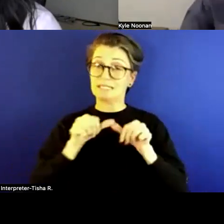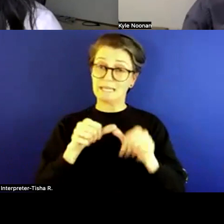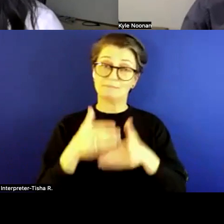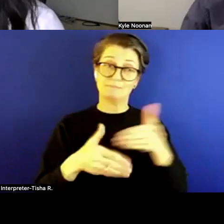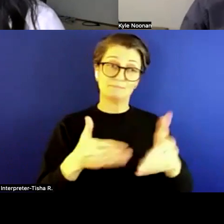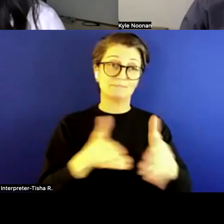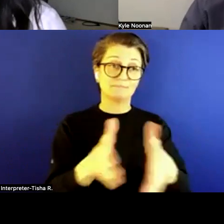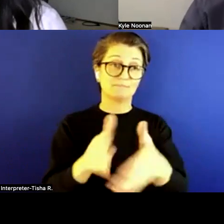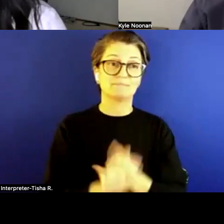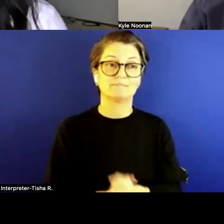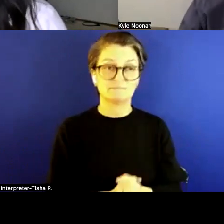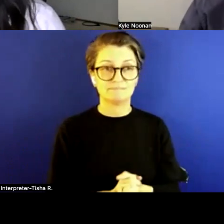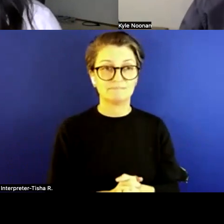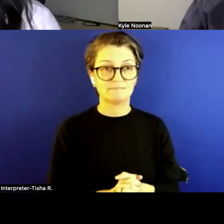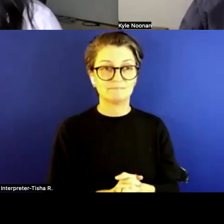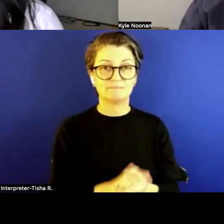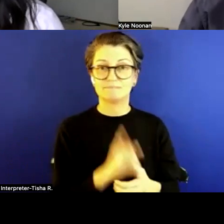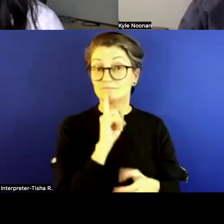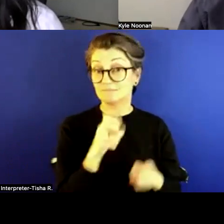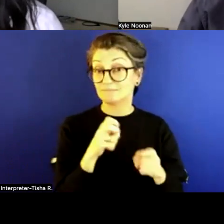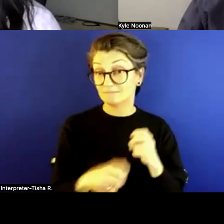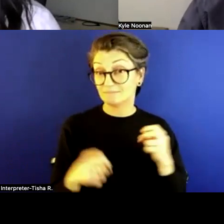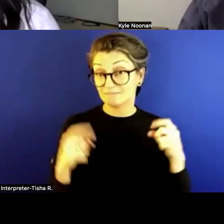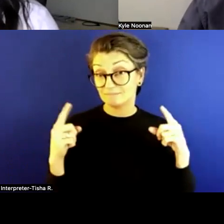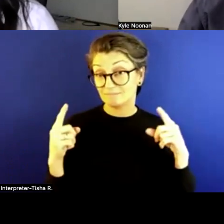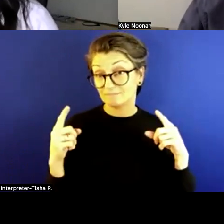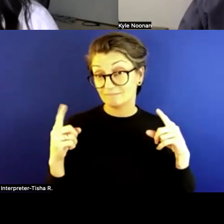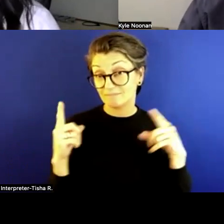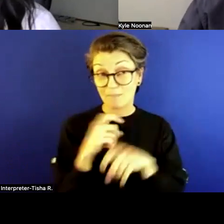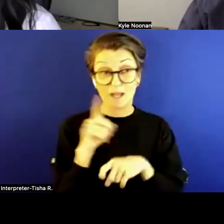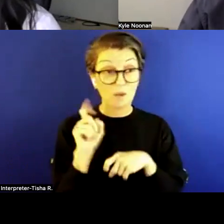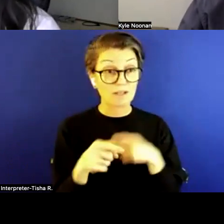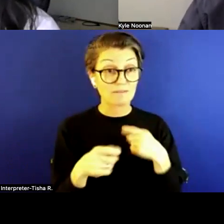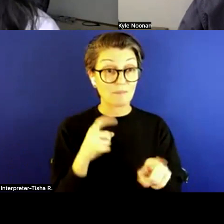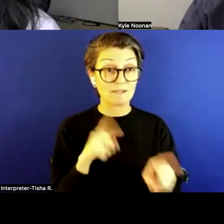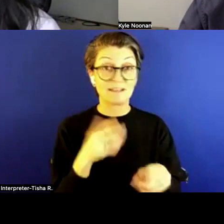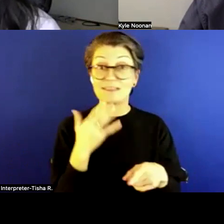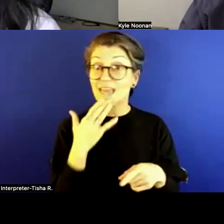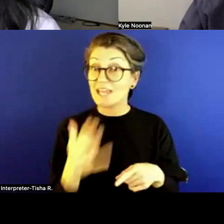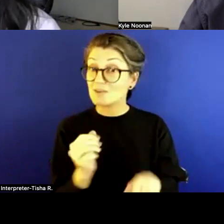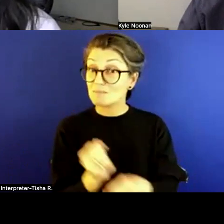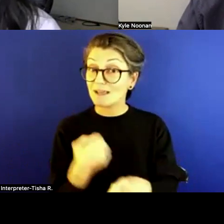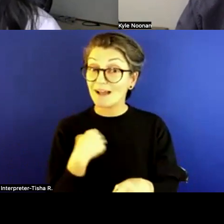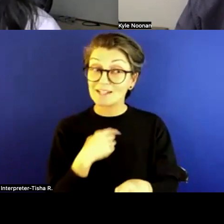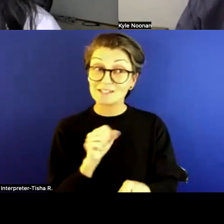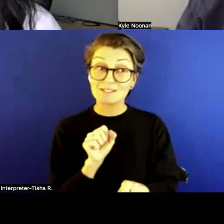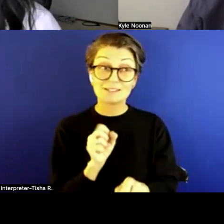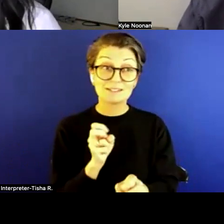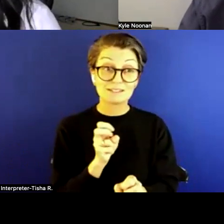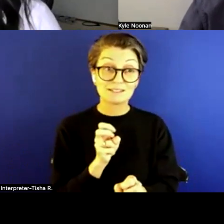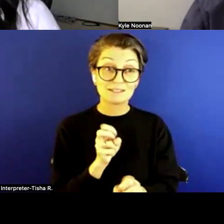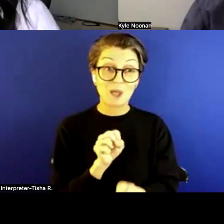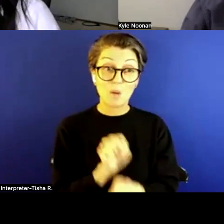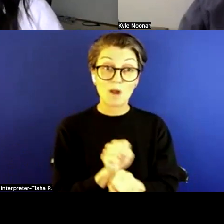Really, really, really difficult, complicated questions from our attendees tonight. So thank you for making us work really hard tonight